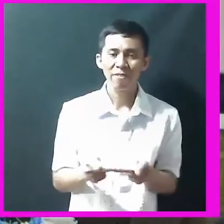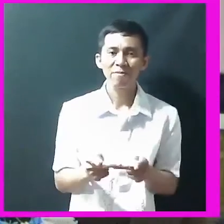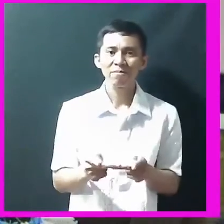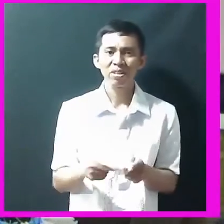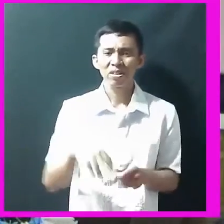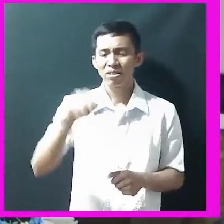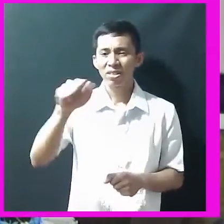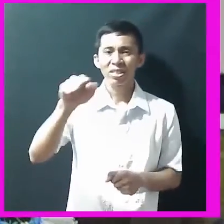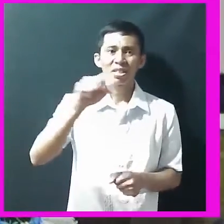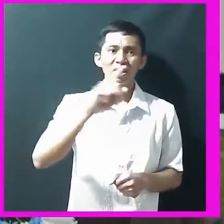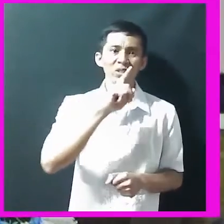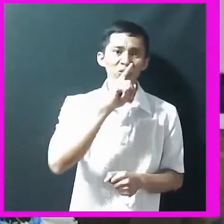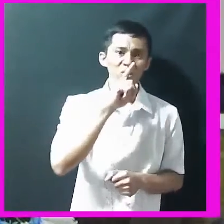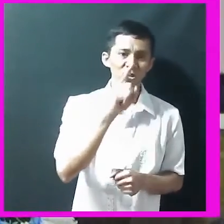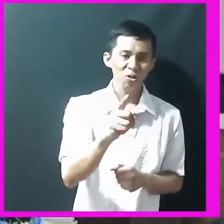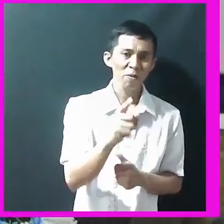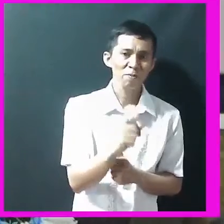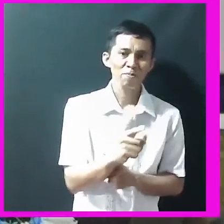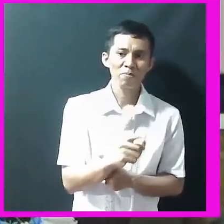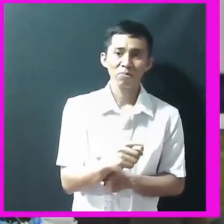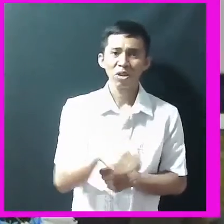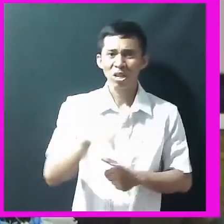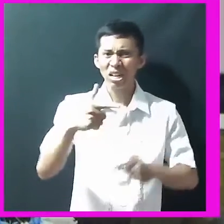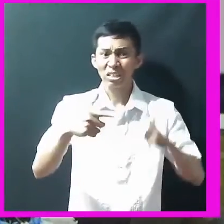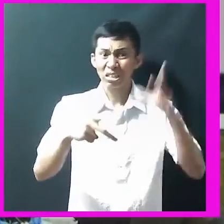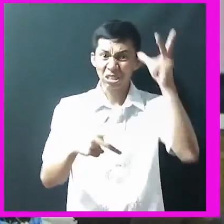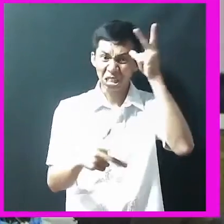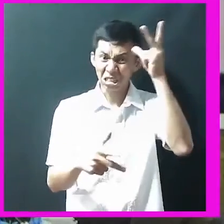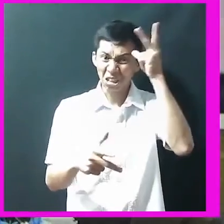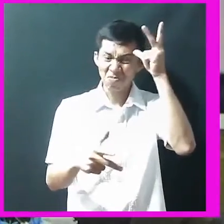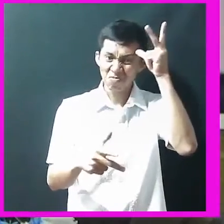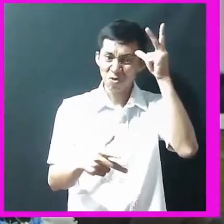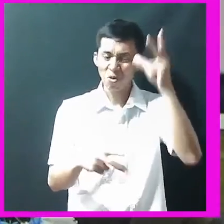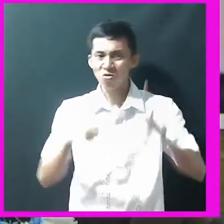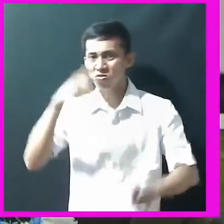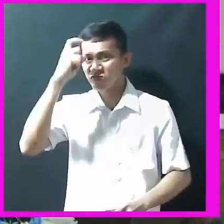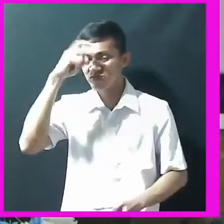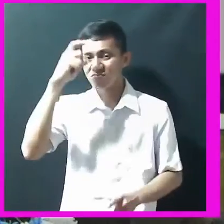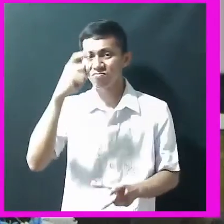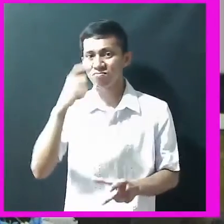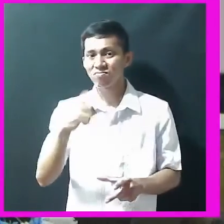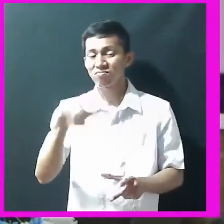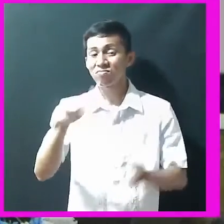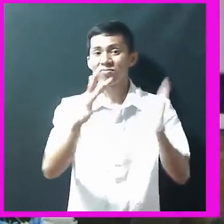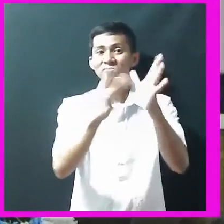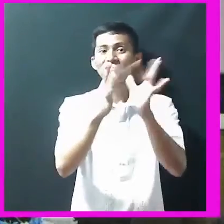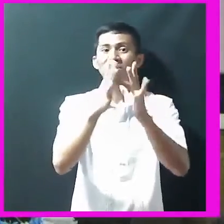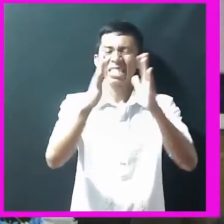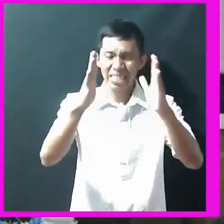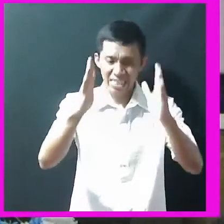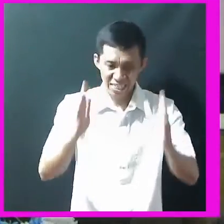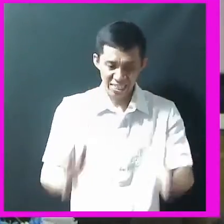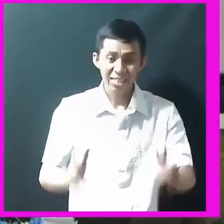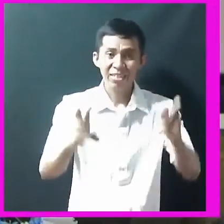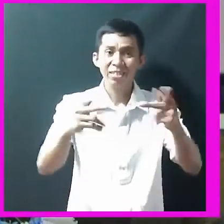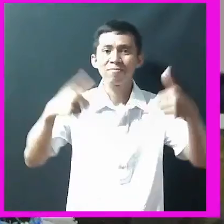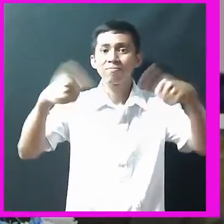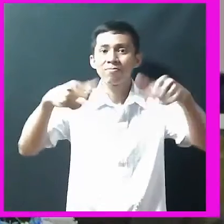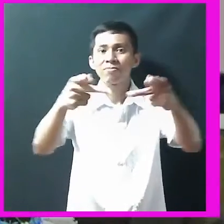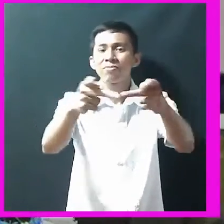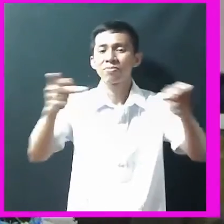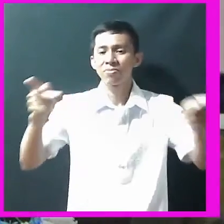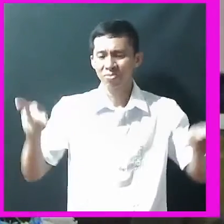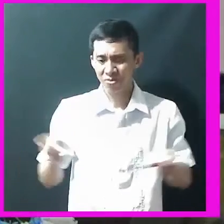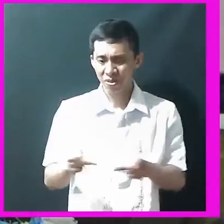real. The enemy is real. Christianity is a battlefield. But can I say, in